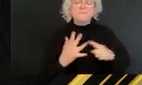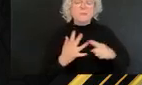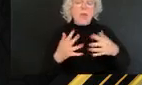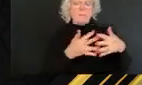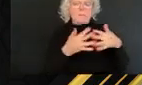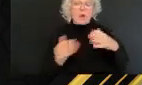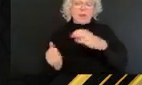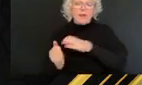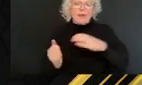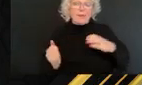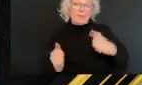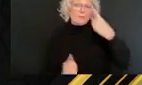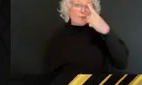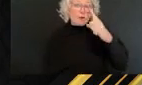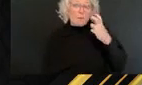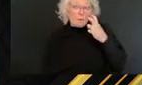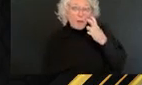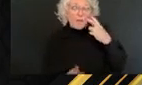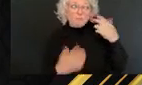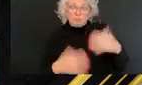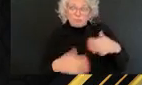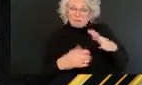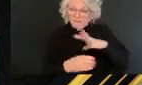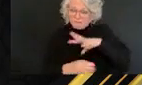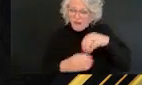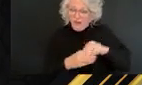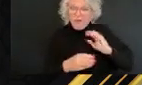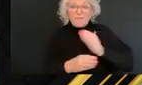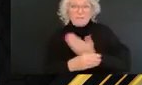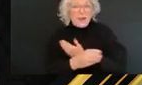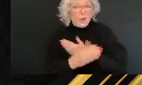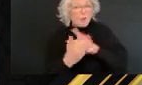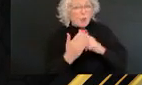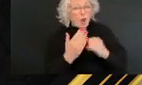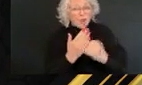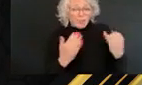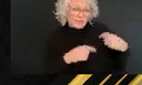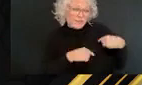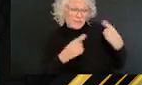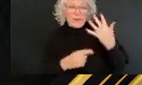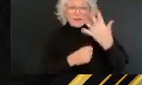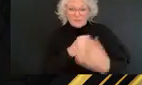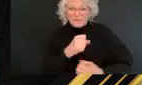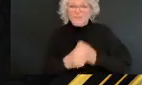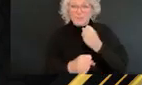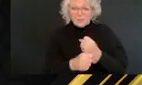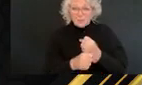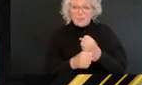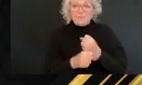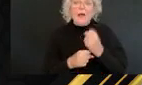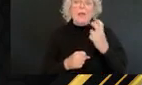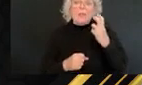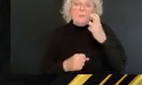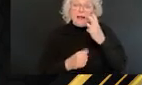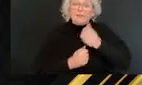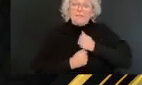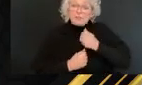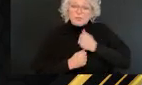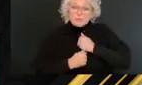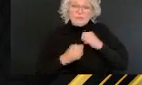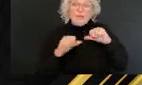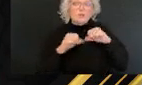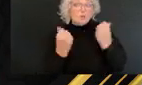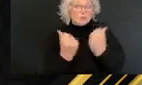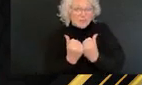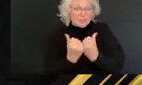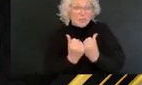American Council of the Blind has been heavily involved in our project. Also for the past 5 years, the Blinded Veterans